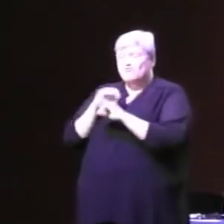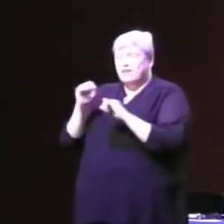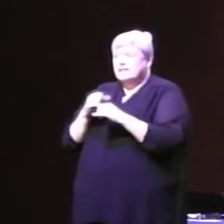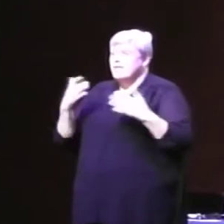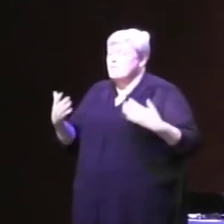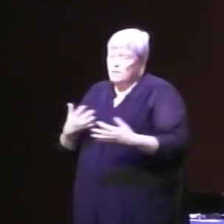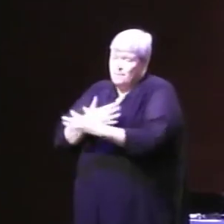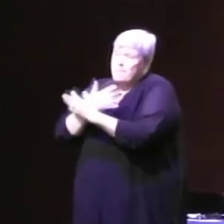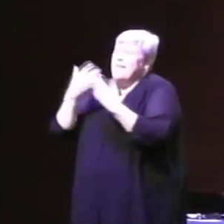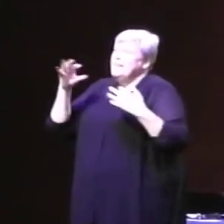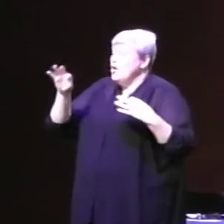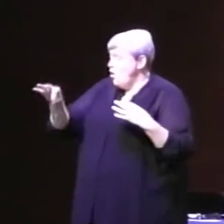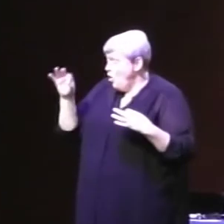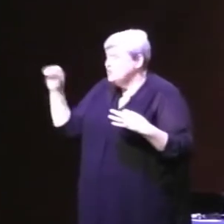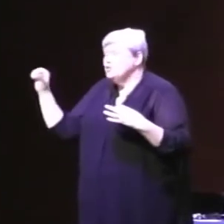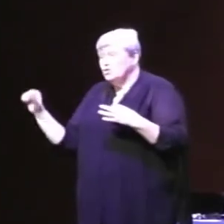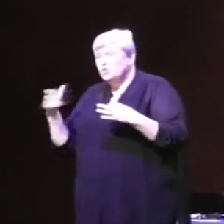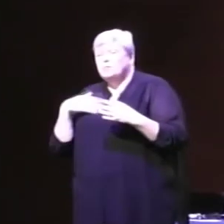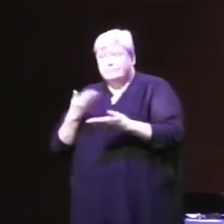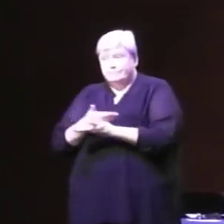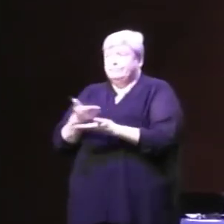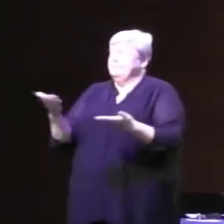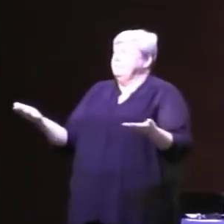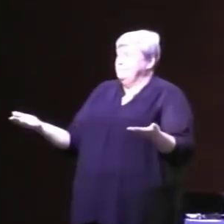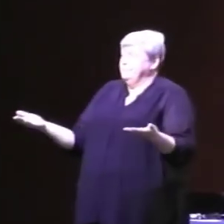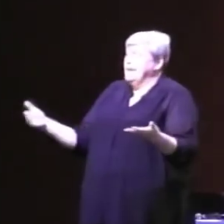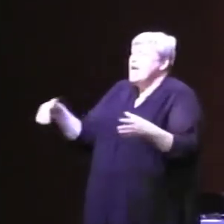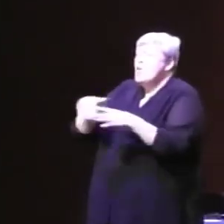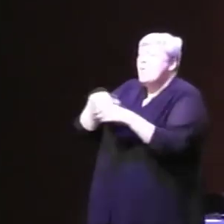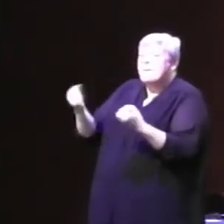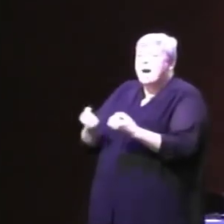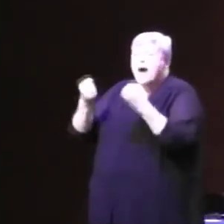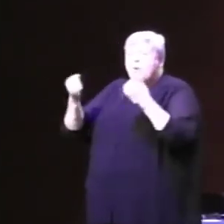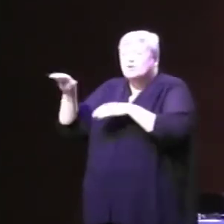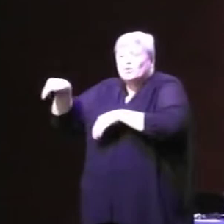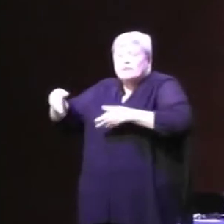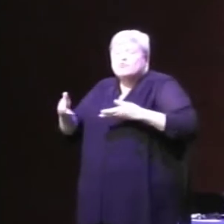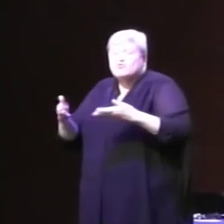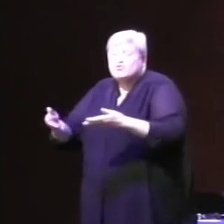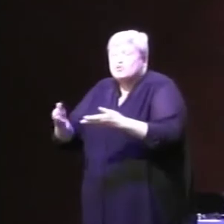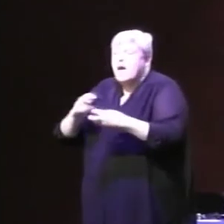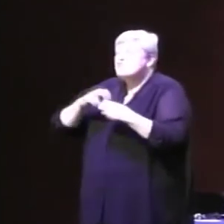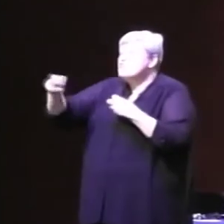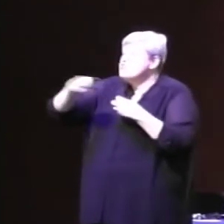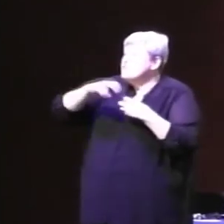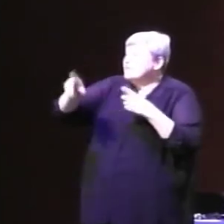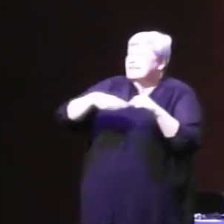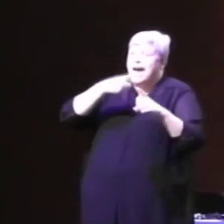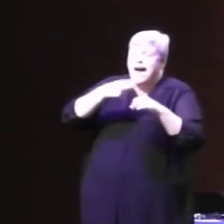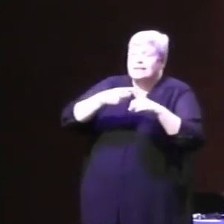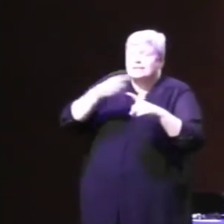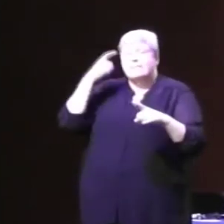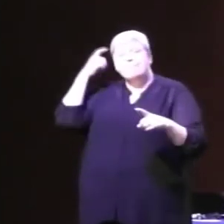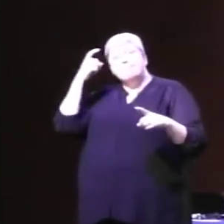be taken on, be put on the table, Congress. This should include powers to introduce a tourist tax, consideration on